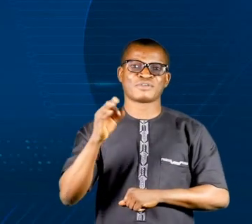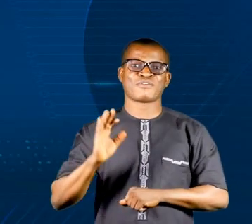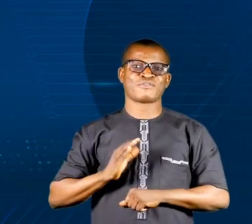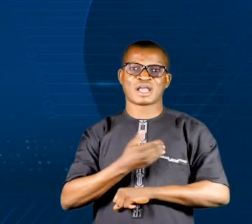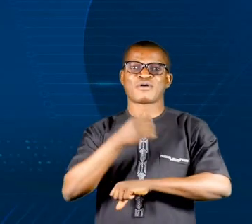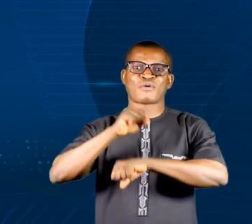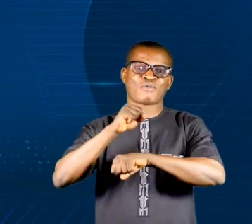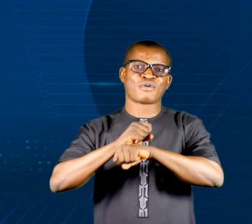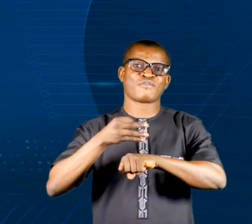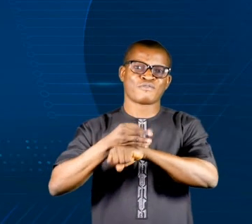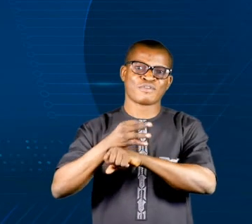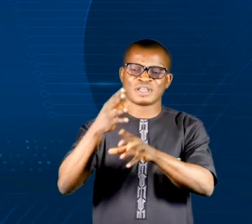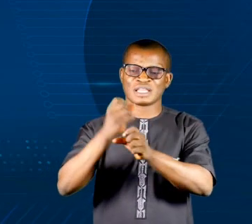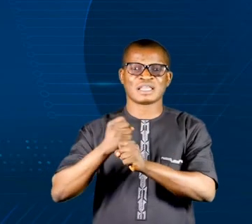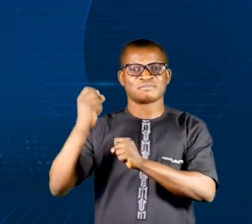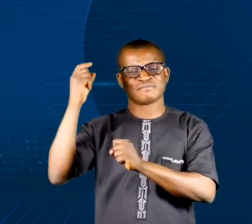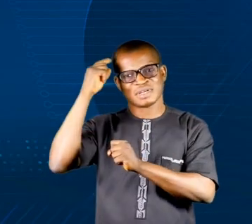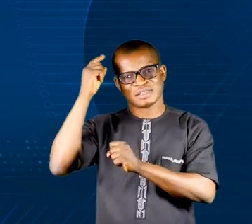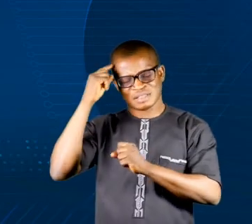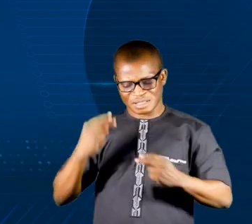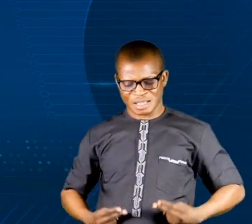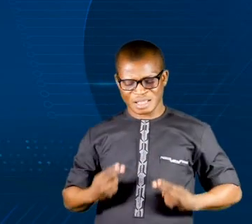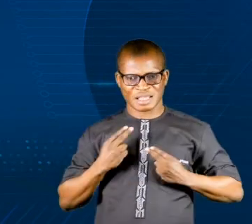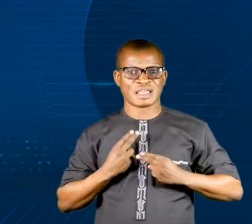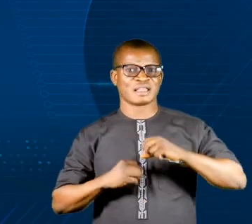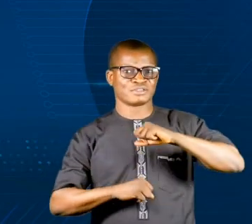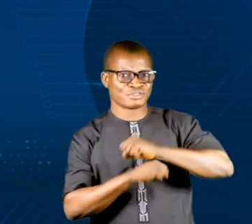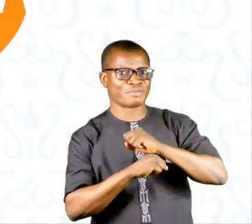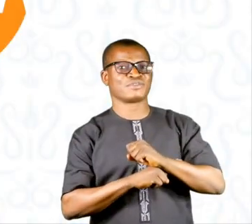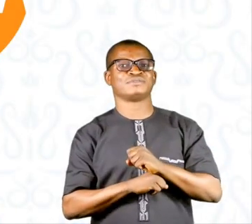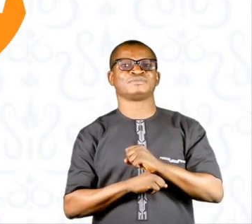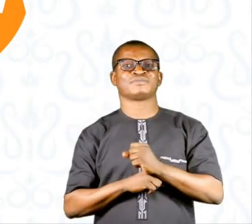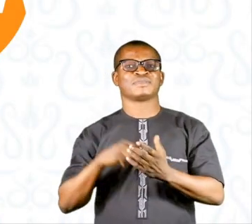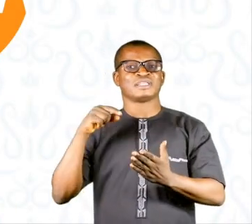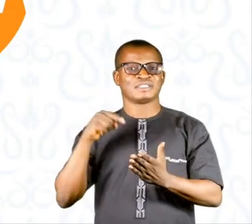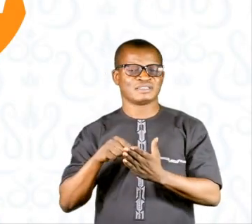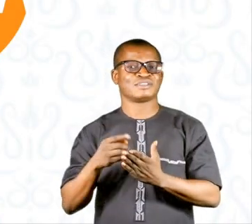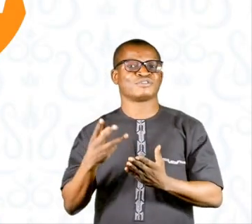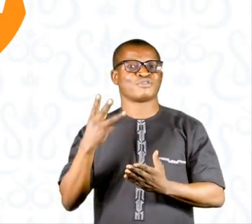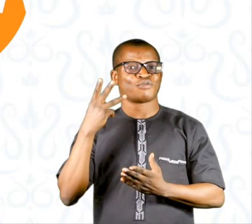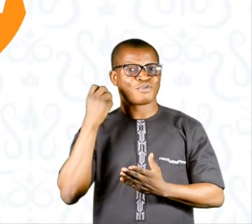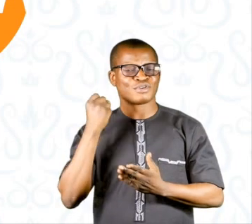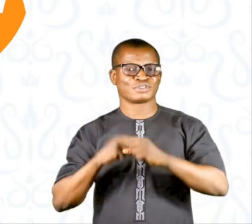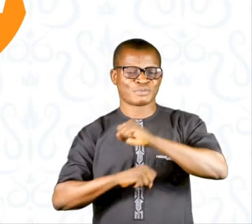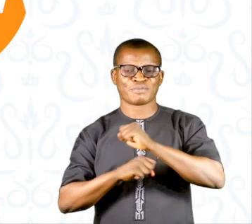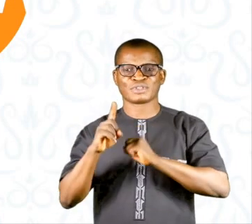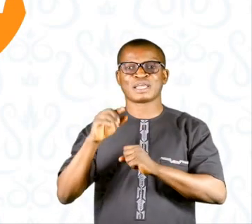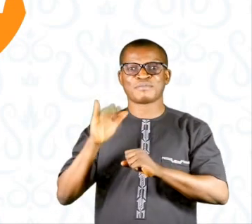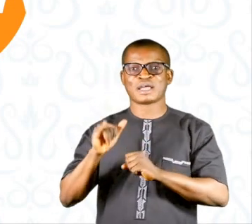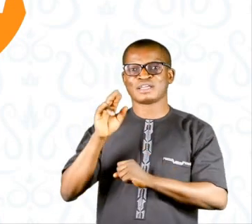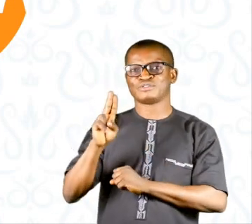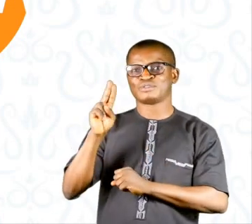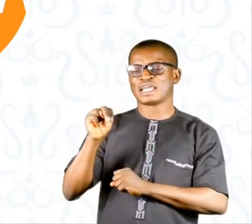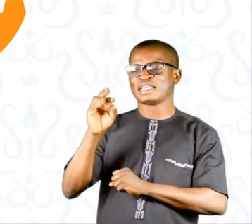our workforce received mental health support. This was supported